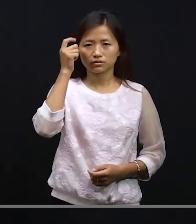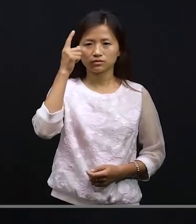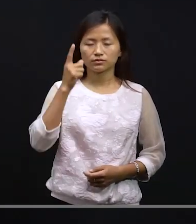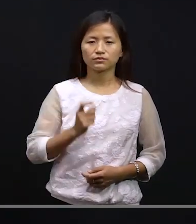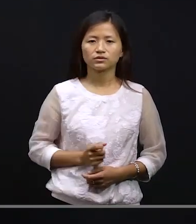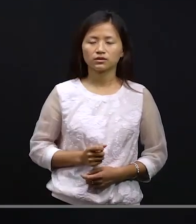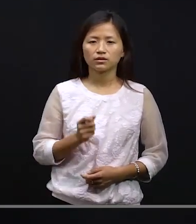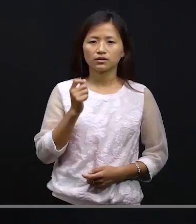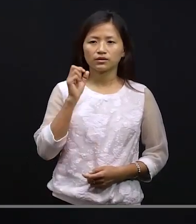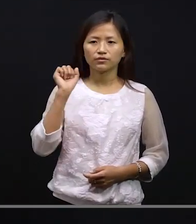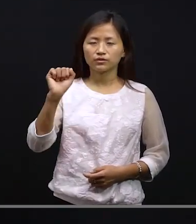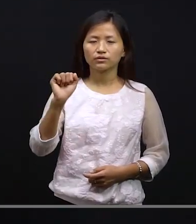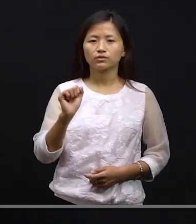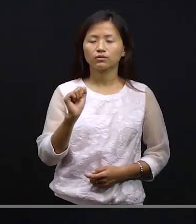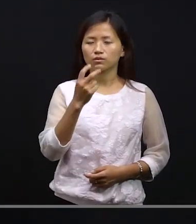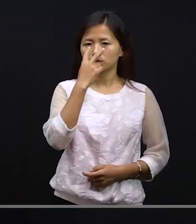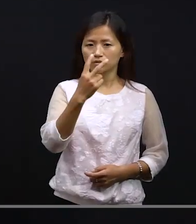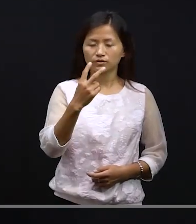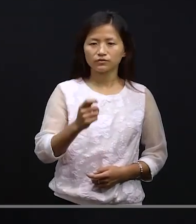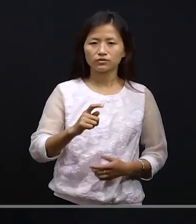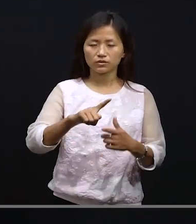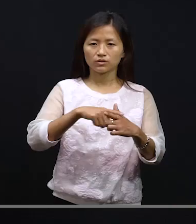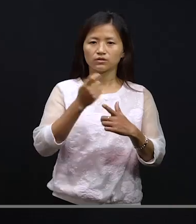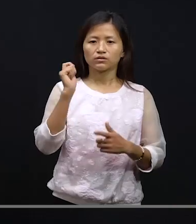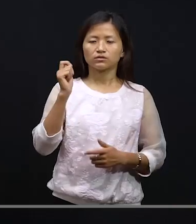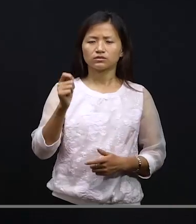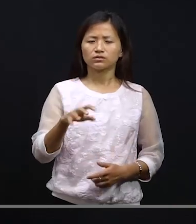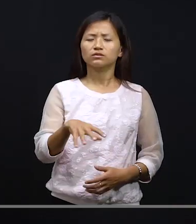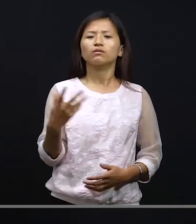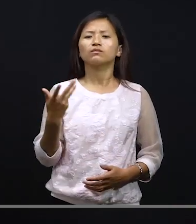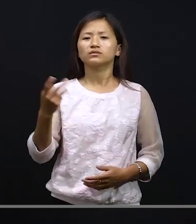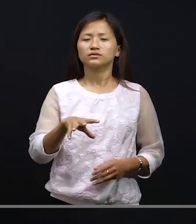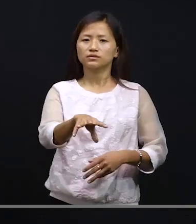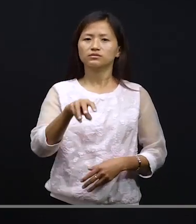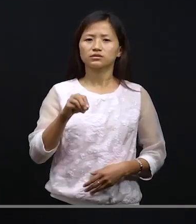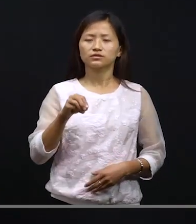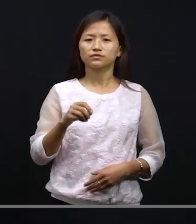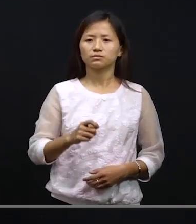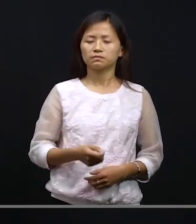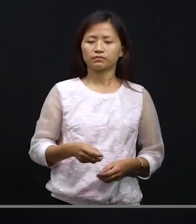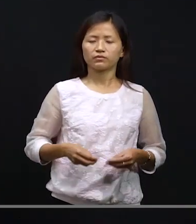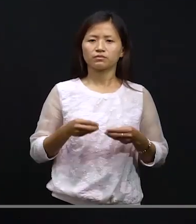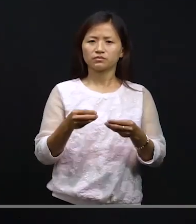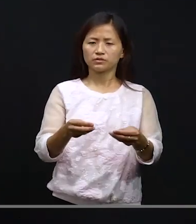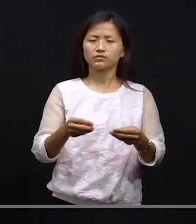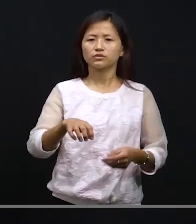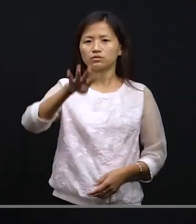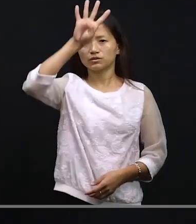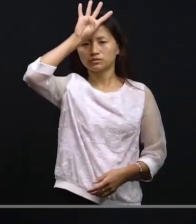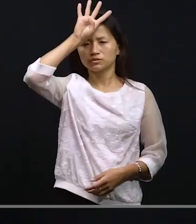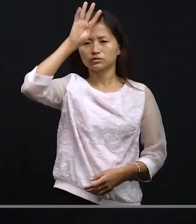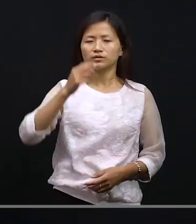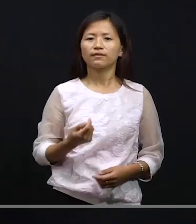Because if he was looking for a job, why he did not receive the job given by the king and also given by the rich